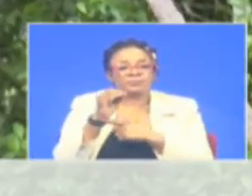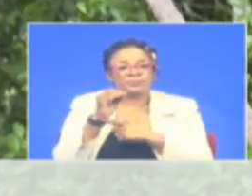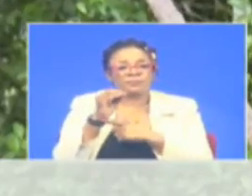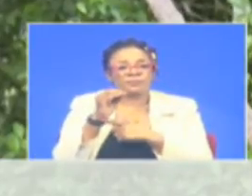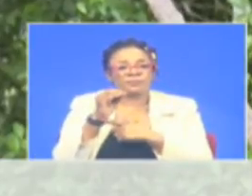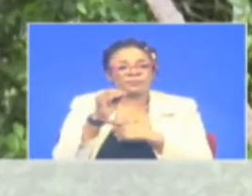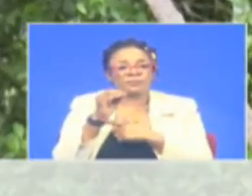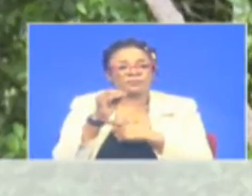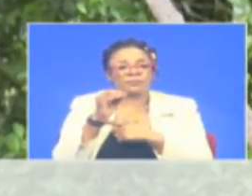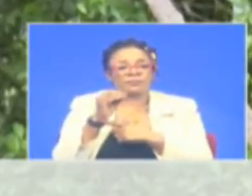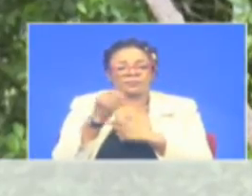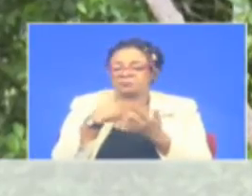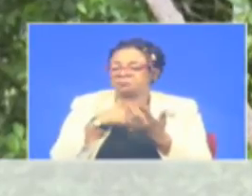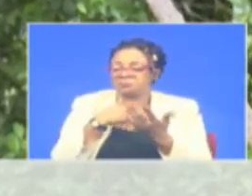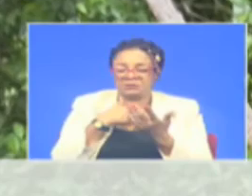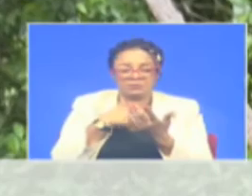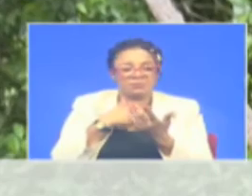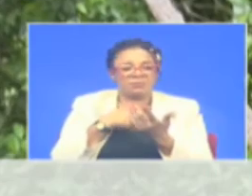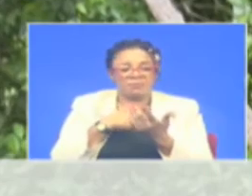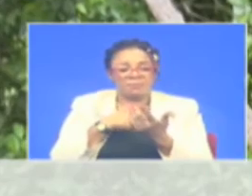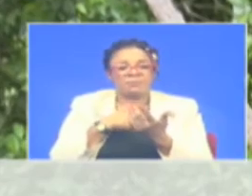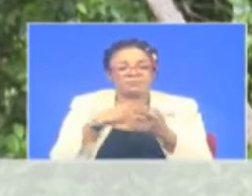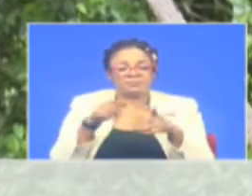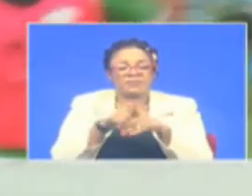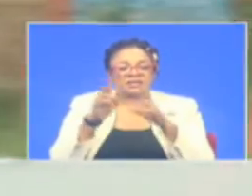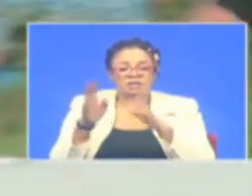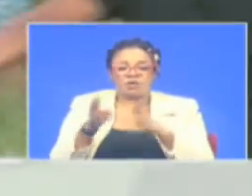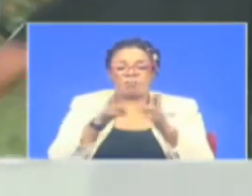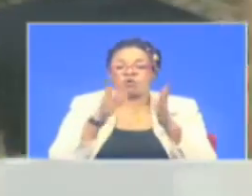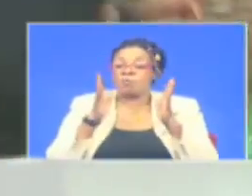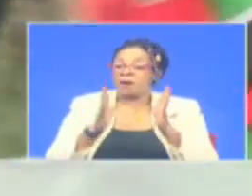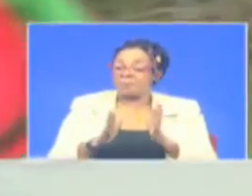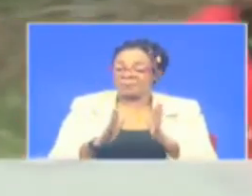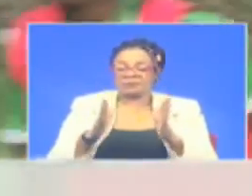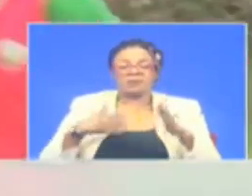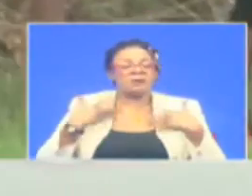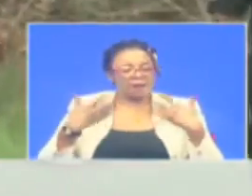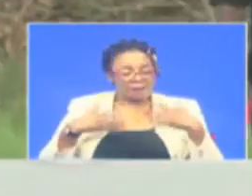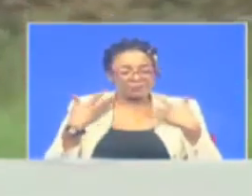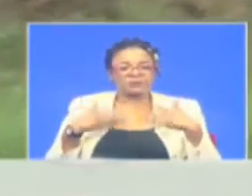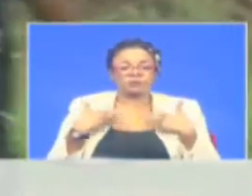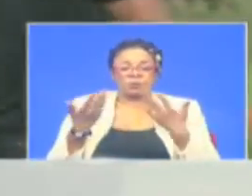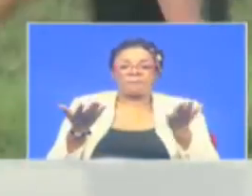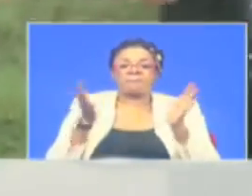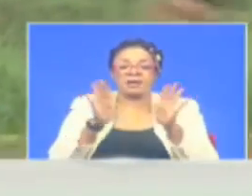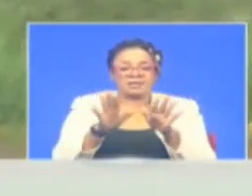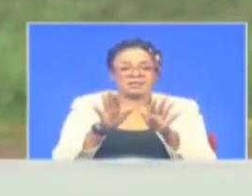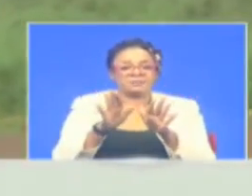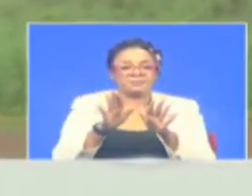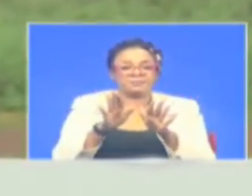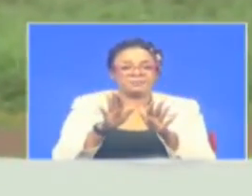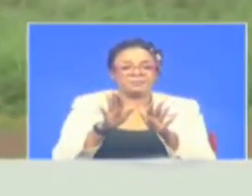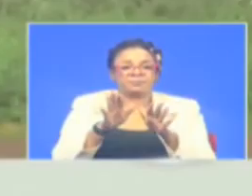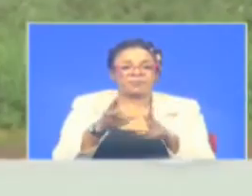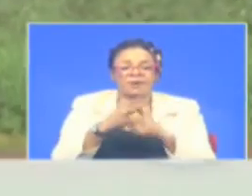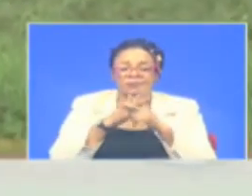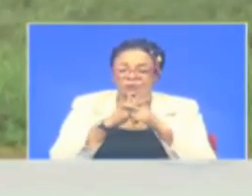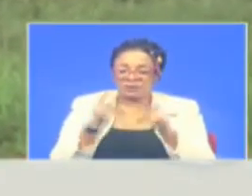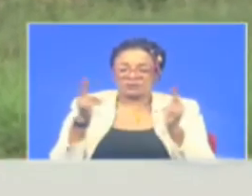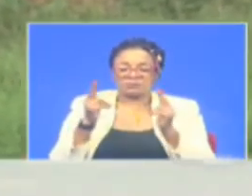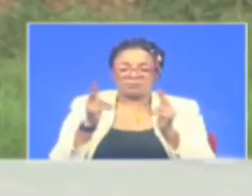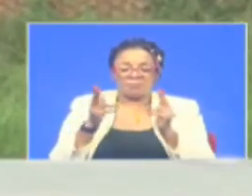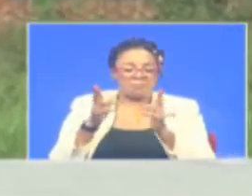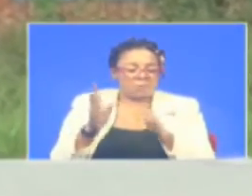mimi ki footballer na pia as a normal human being na furaha ku come back to, let me say, to start coming back to normal life.